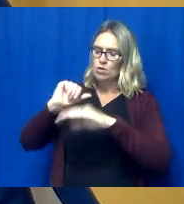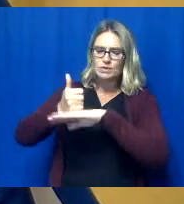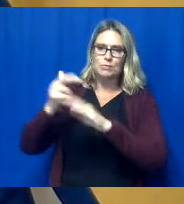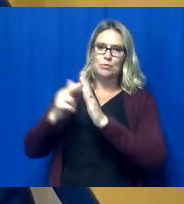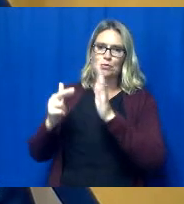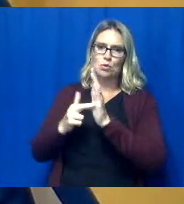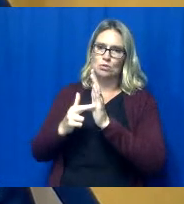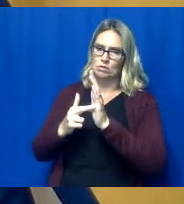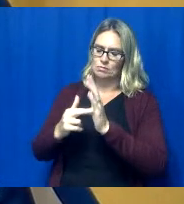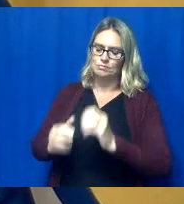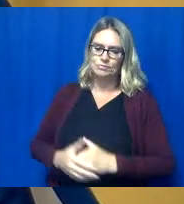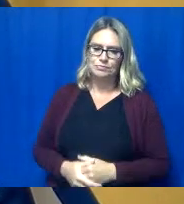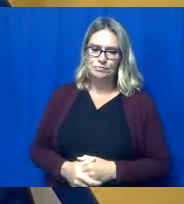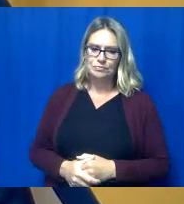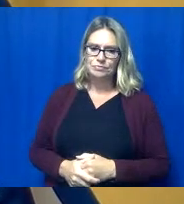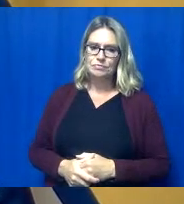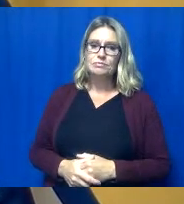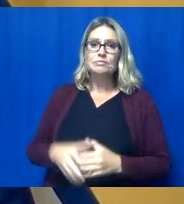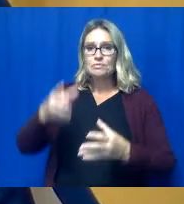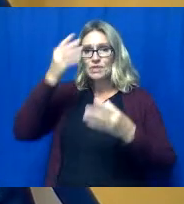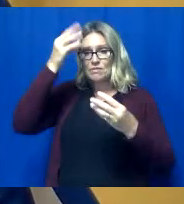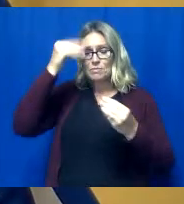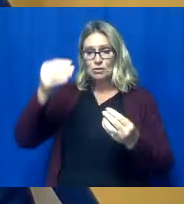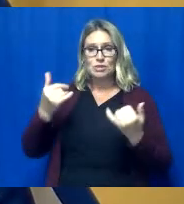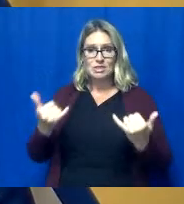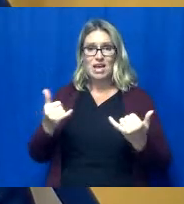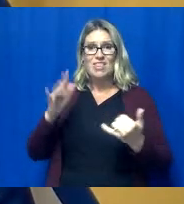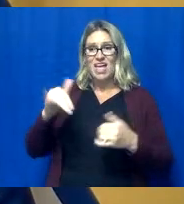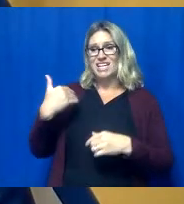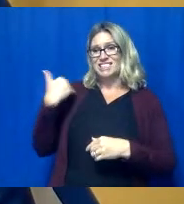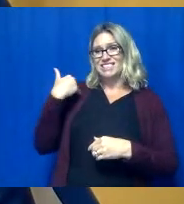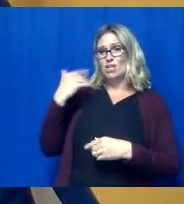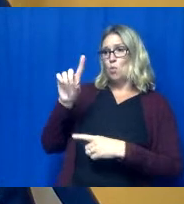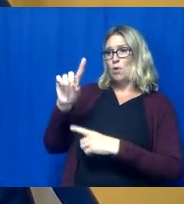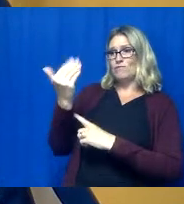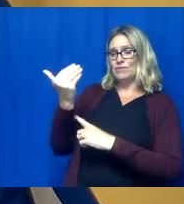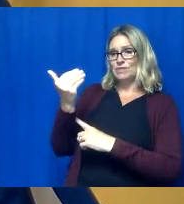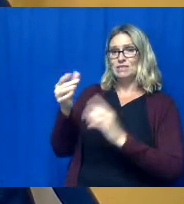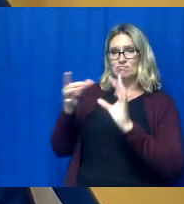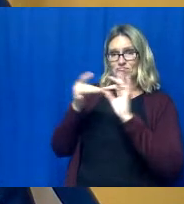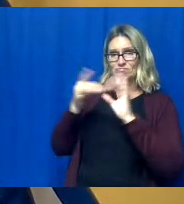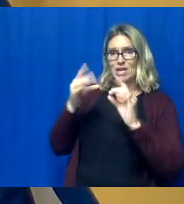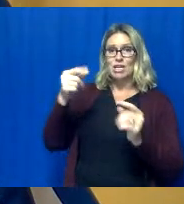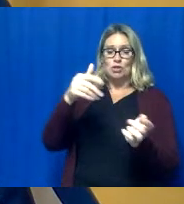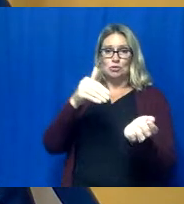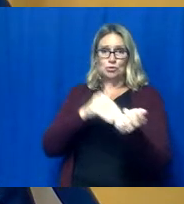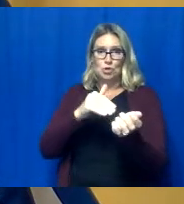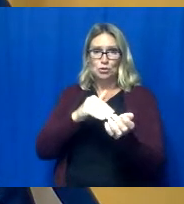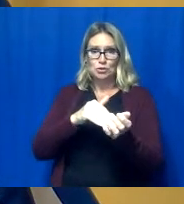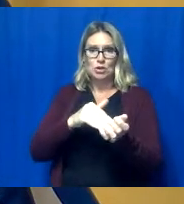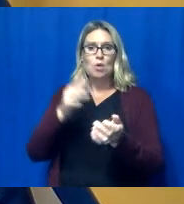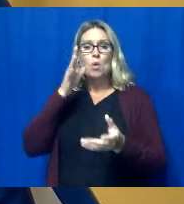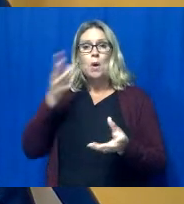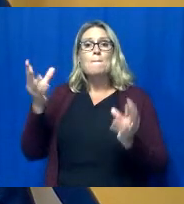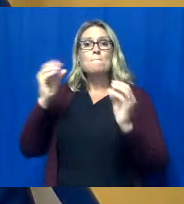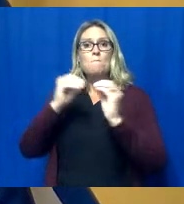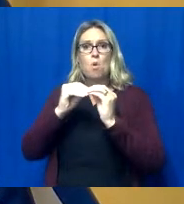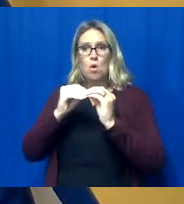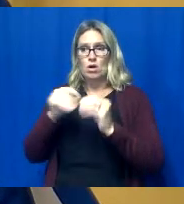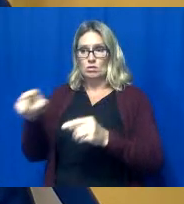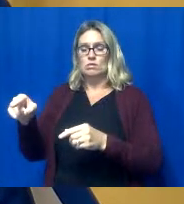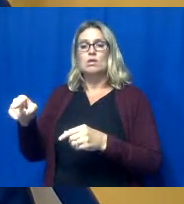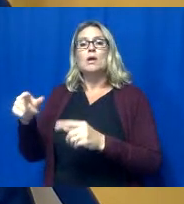The information already provided during today's technical briefing and by Dr. Russell, and the further details that will be delivered shortly